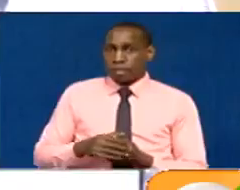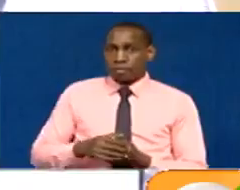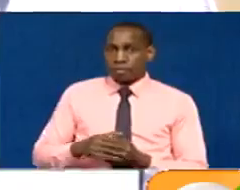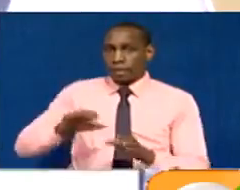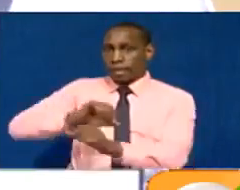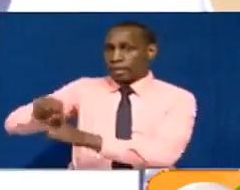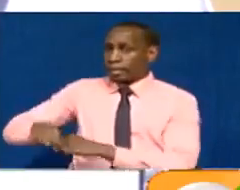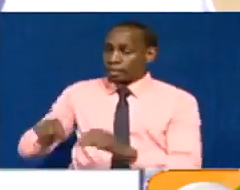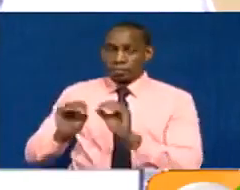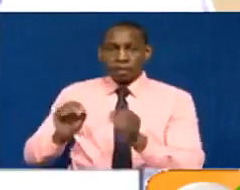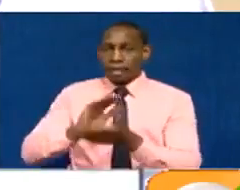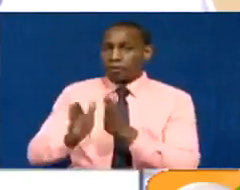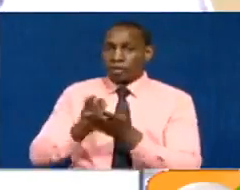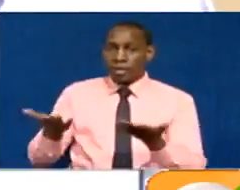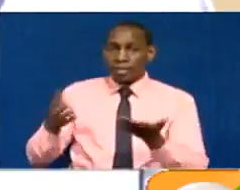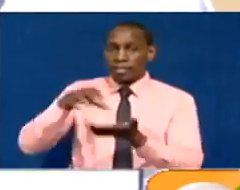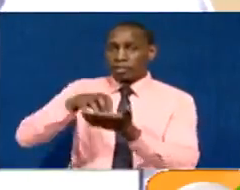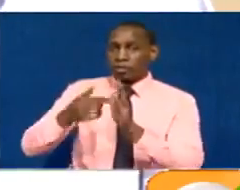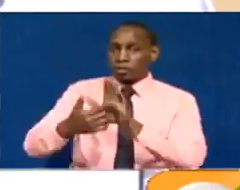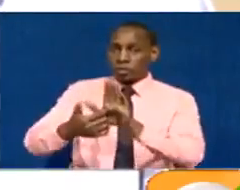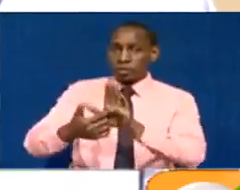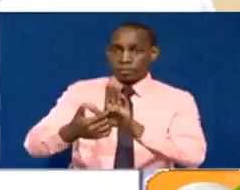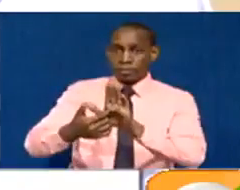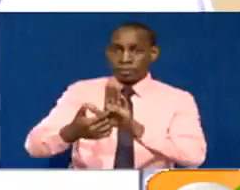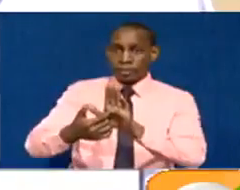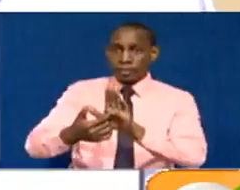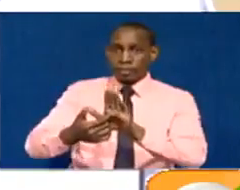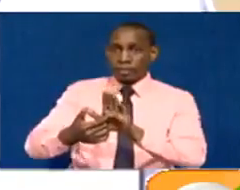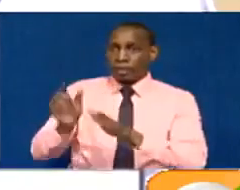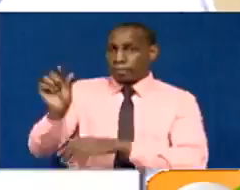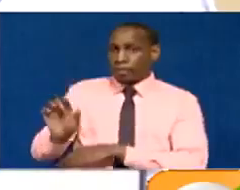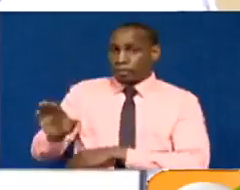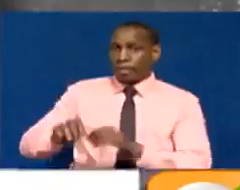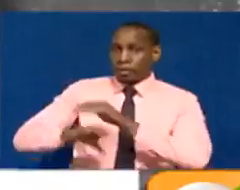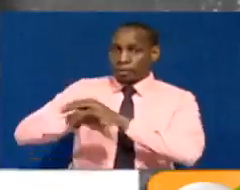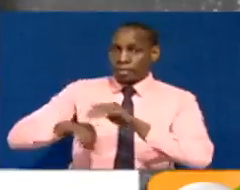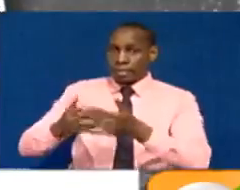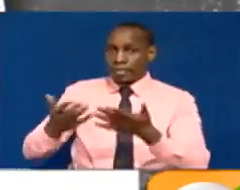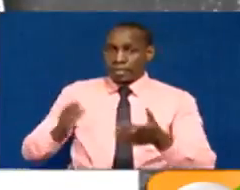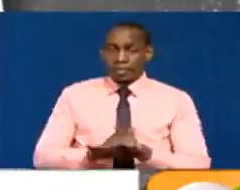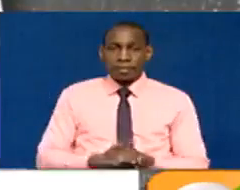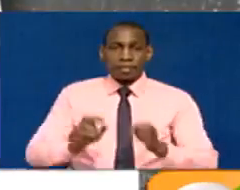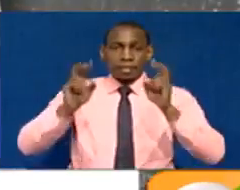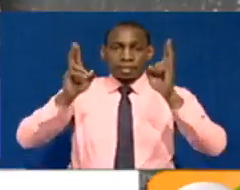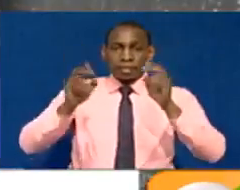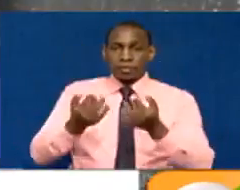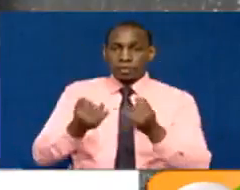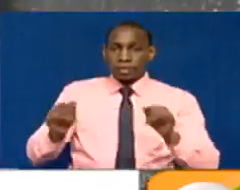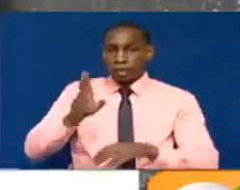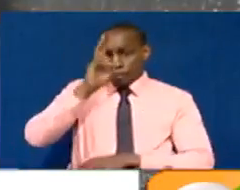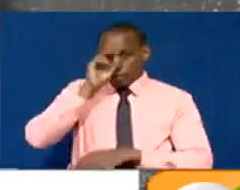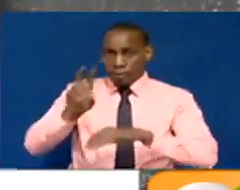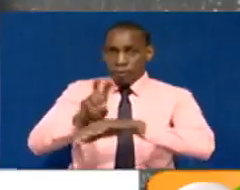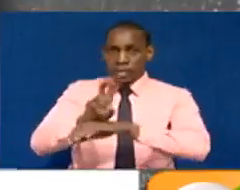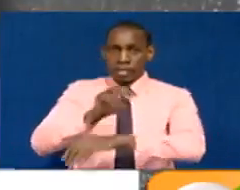hijack ama hakuna ile evidence inaonyeshana hawa watu huyu mtu alikuwa ameimba hii. It is a matter that the Independent